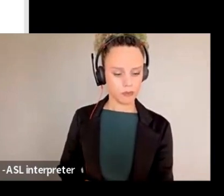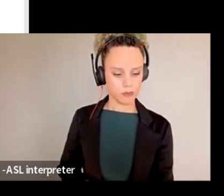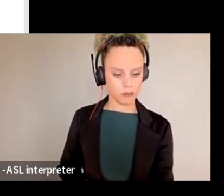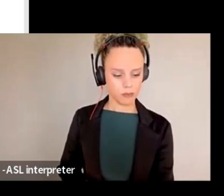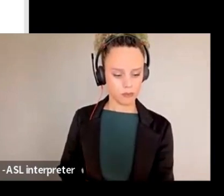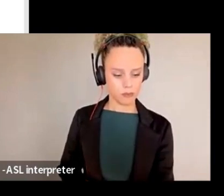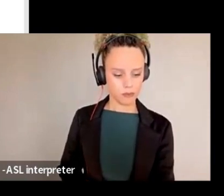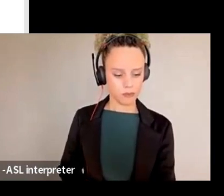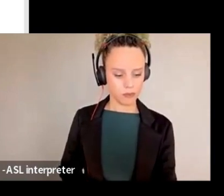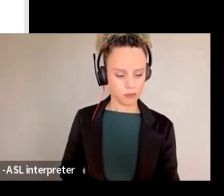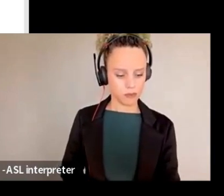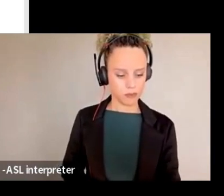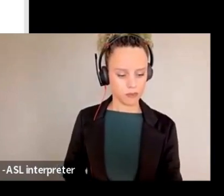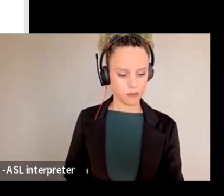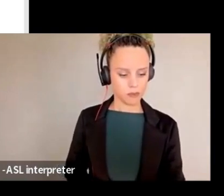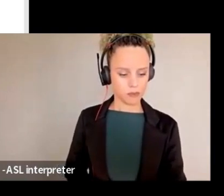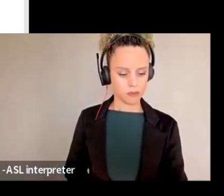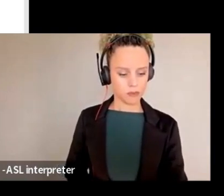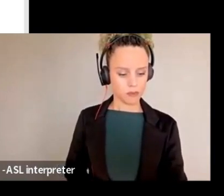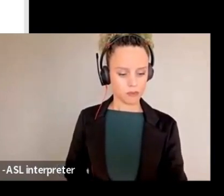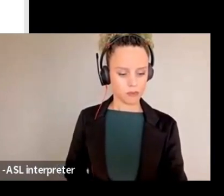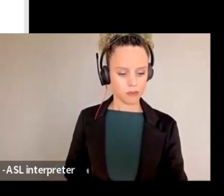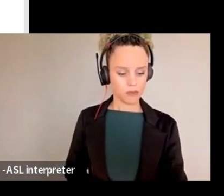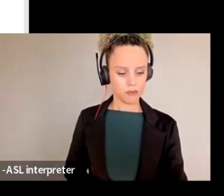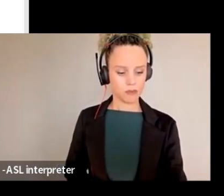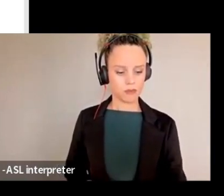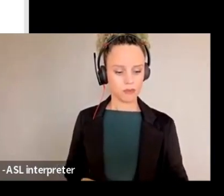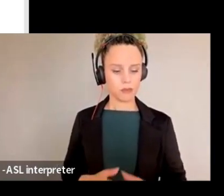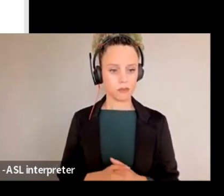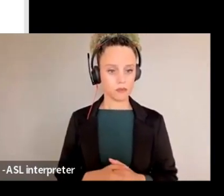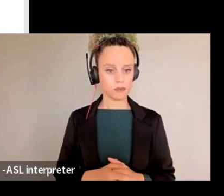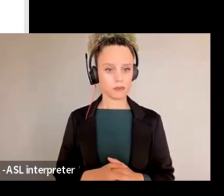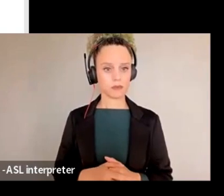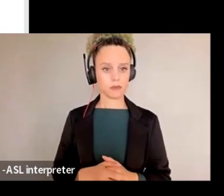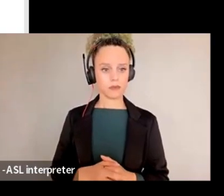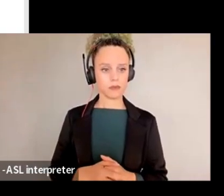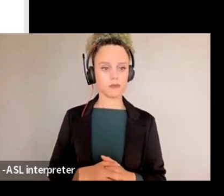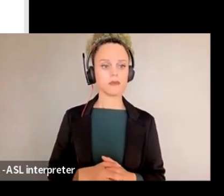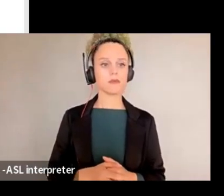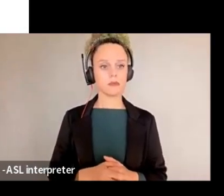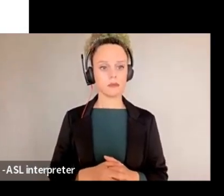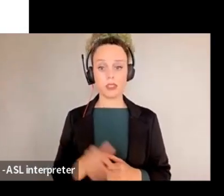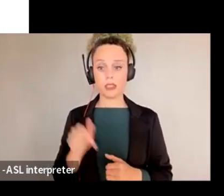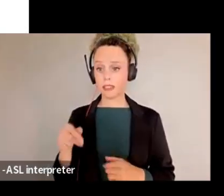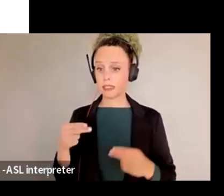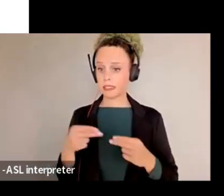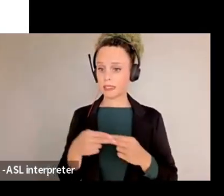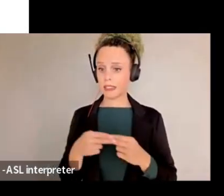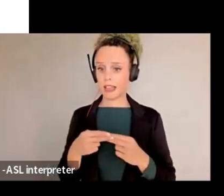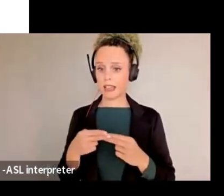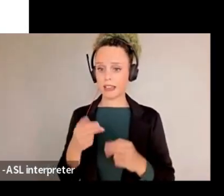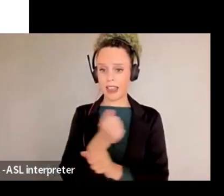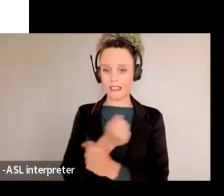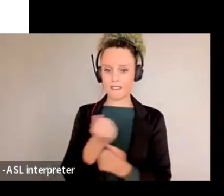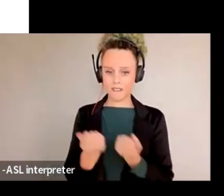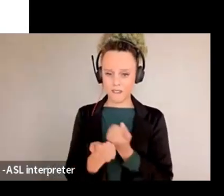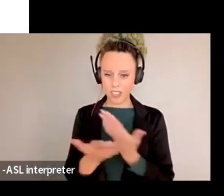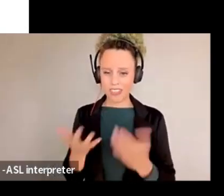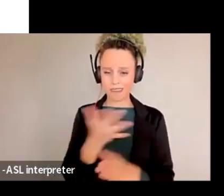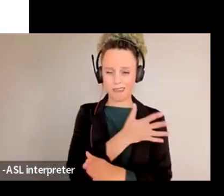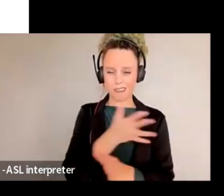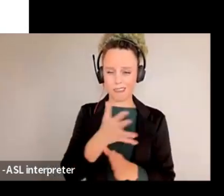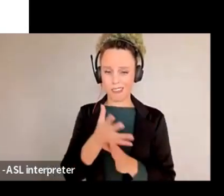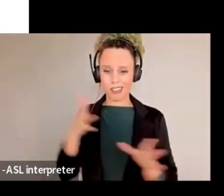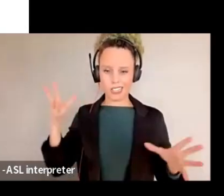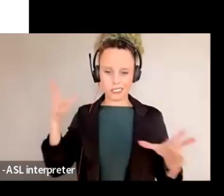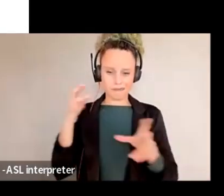nutrition is a best practice. You can go to the next slide, please. And this is just